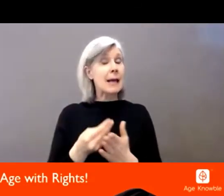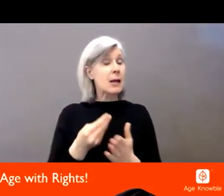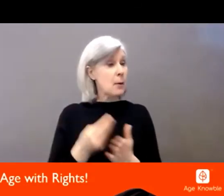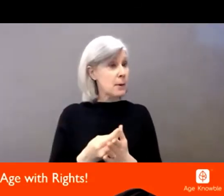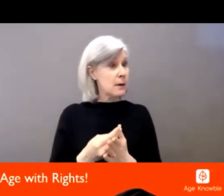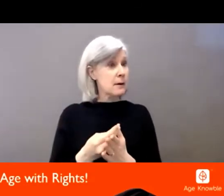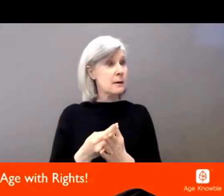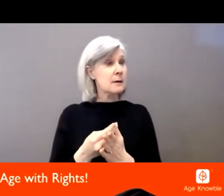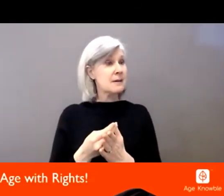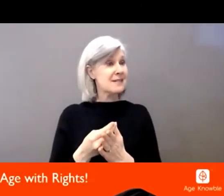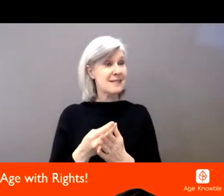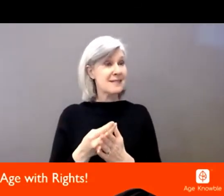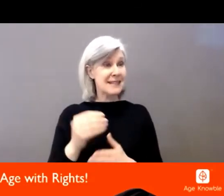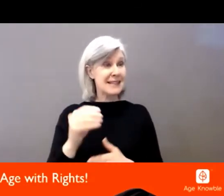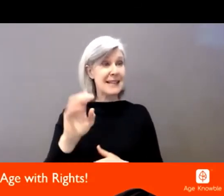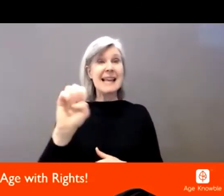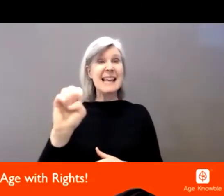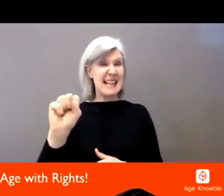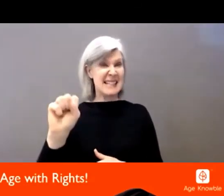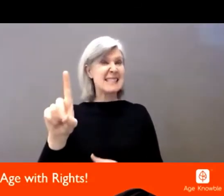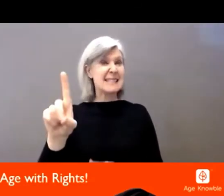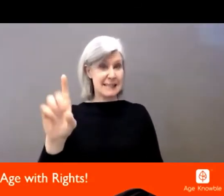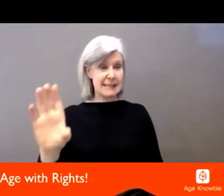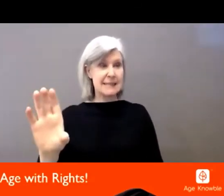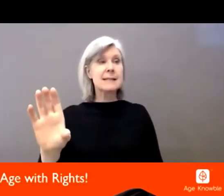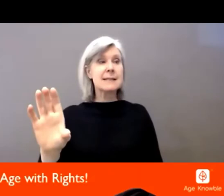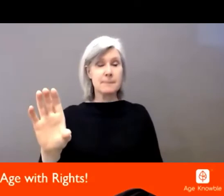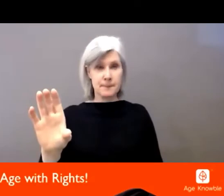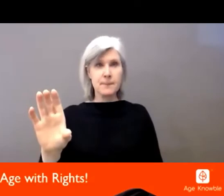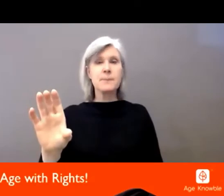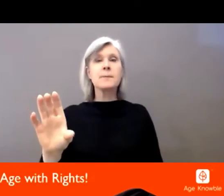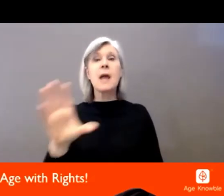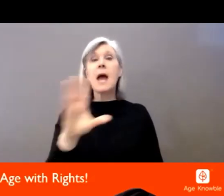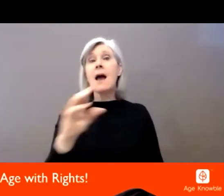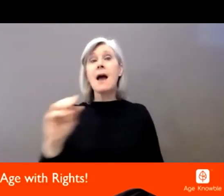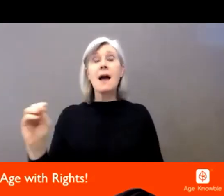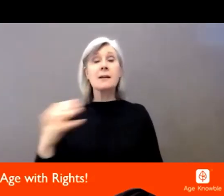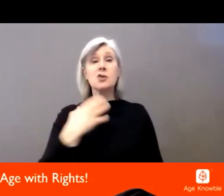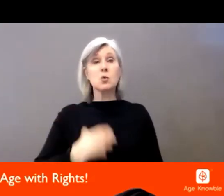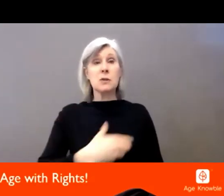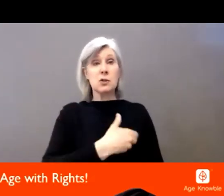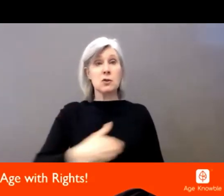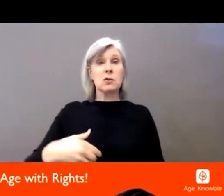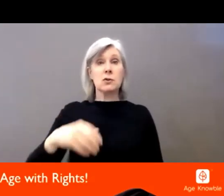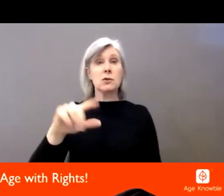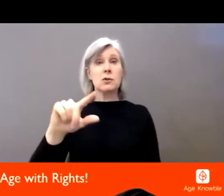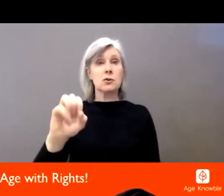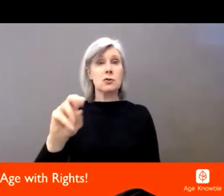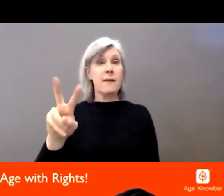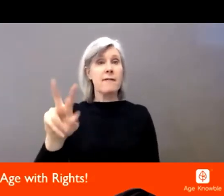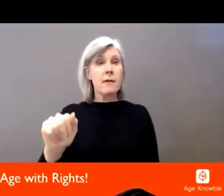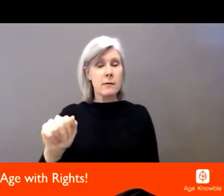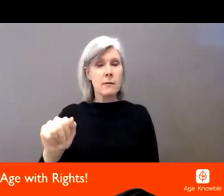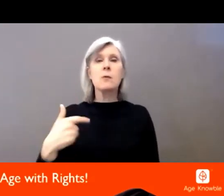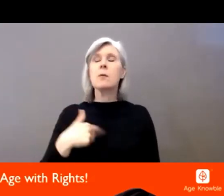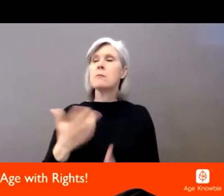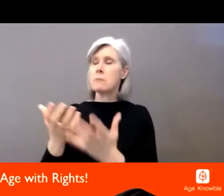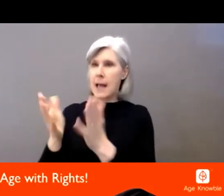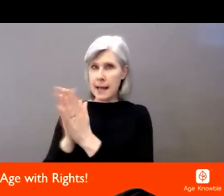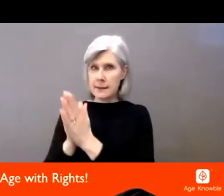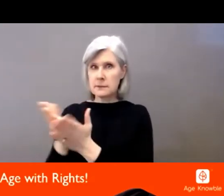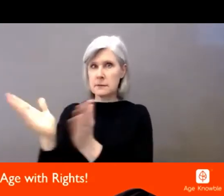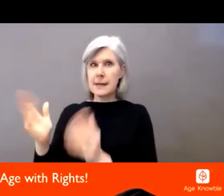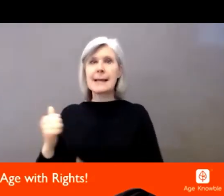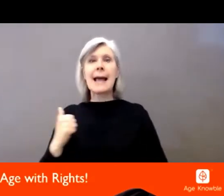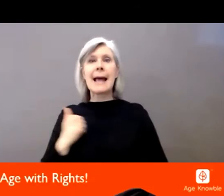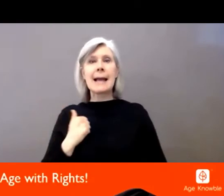Mission in Geneva to bring to have Canada bring the rights of older persons to the Human Rights Council. Our next move is